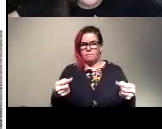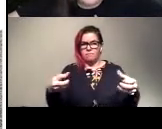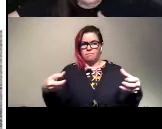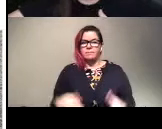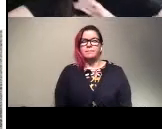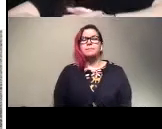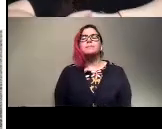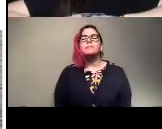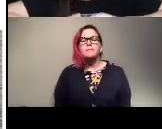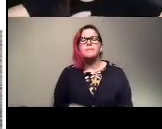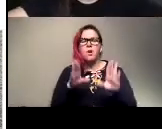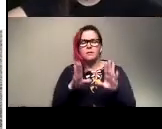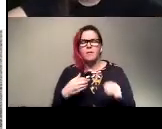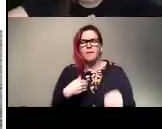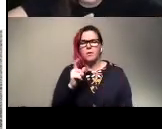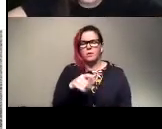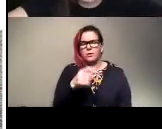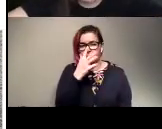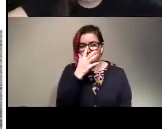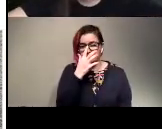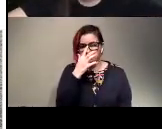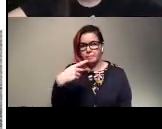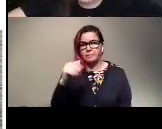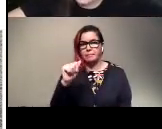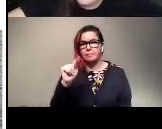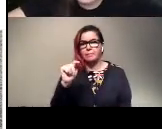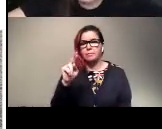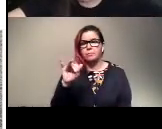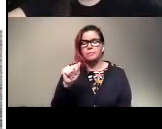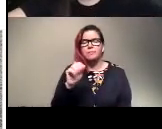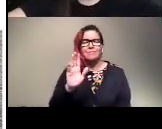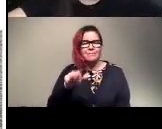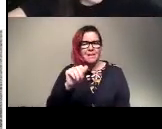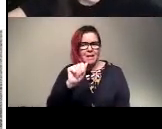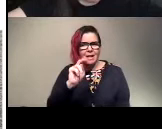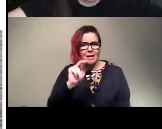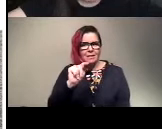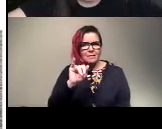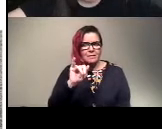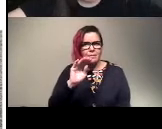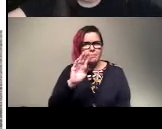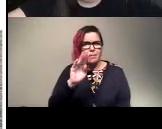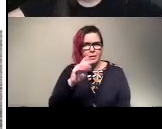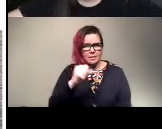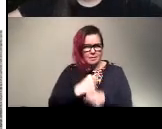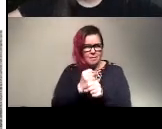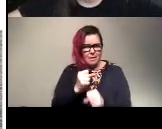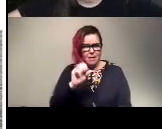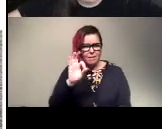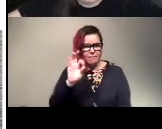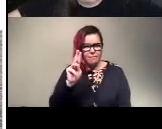Awesome. So we have a question here from Patricia. So aren't antibiotics produced by fungi?